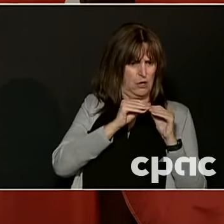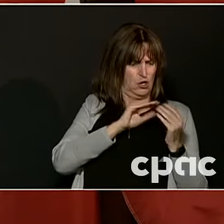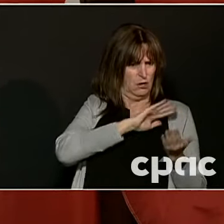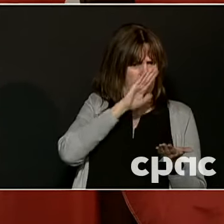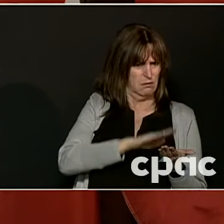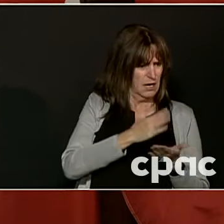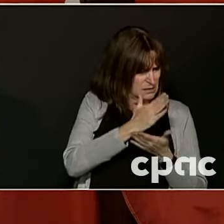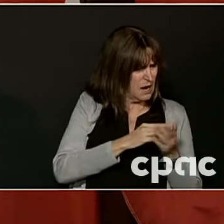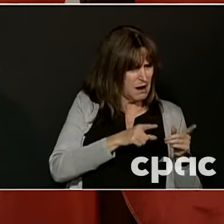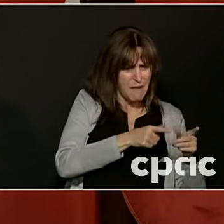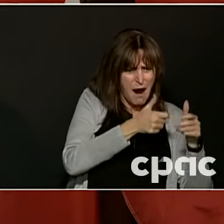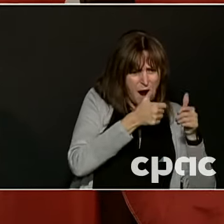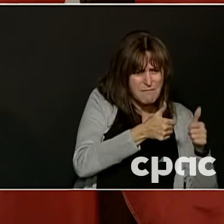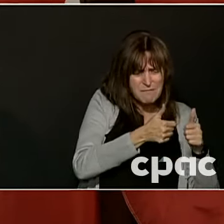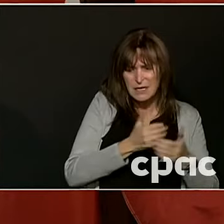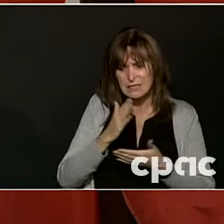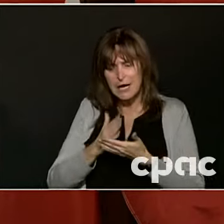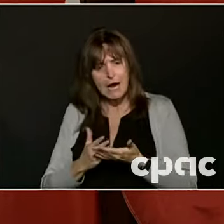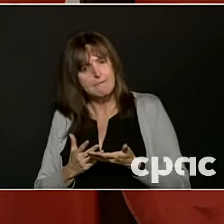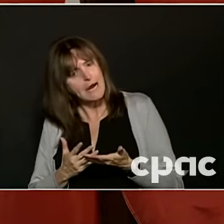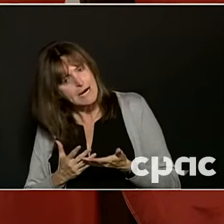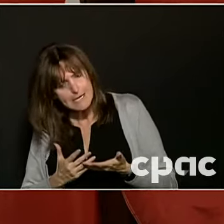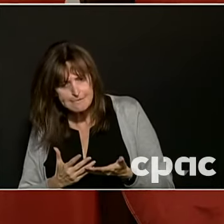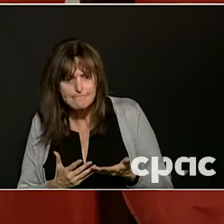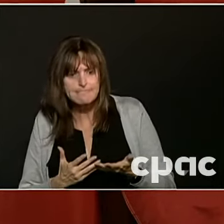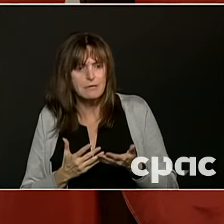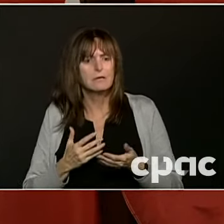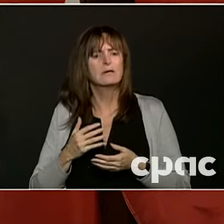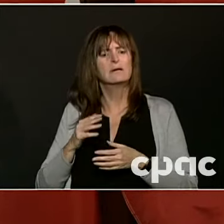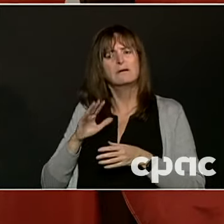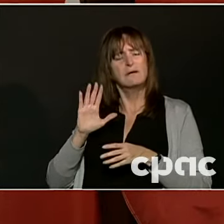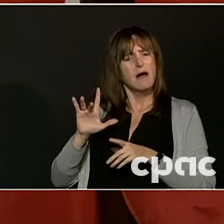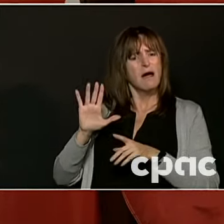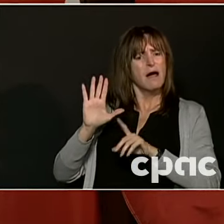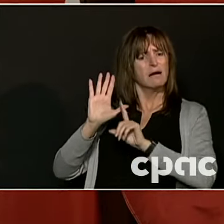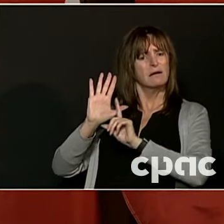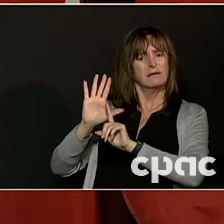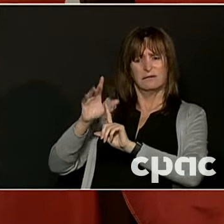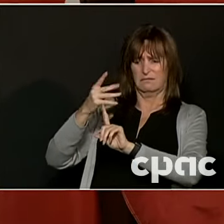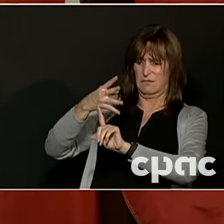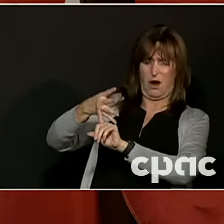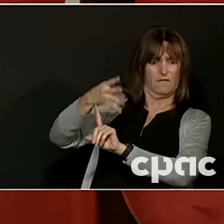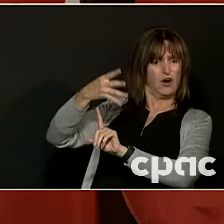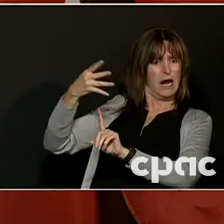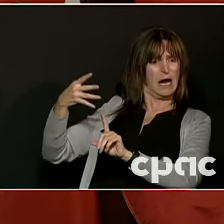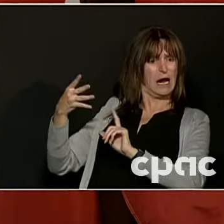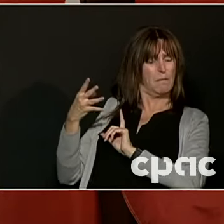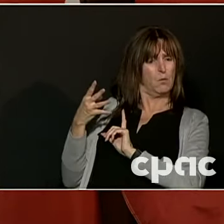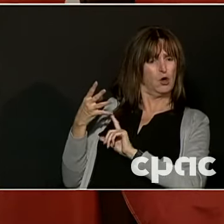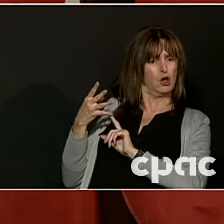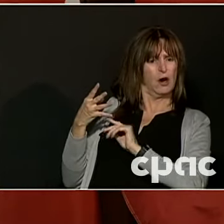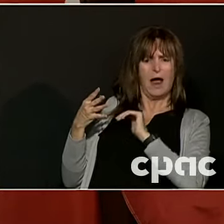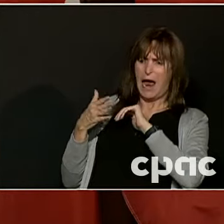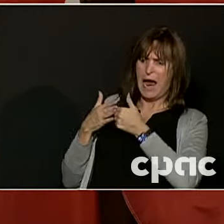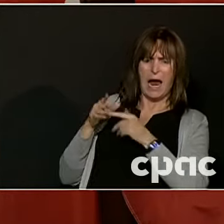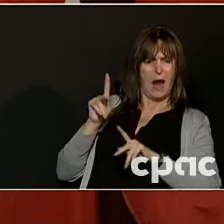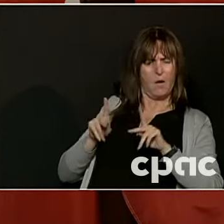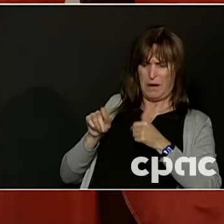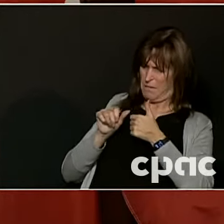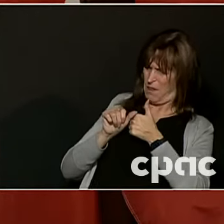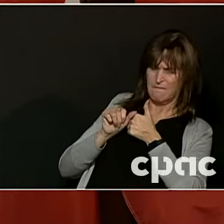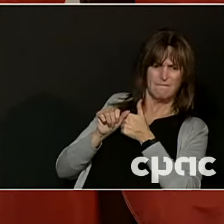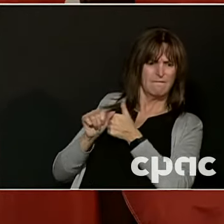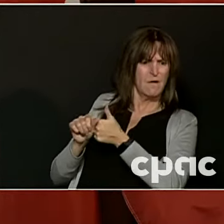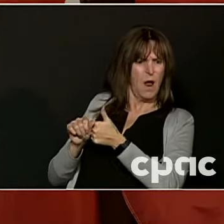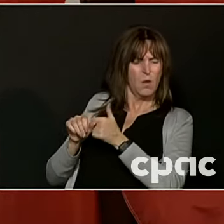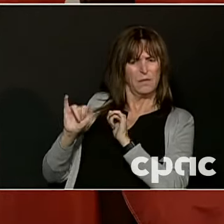itself, and then there are the different measures inside the framework. And then there's the aspect of using a number of different metrics that address